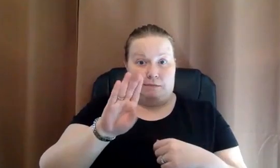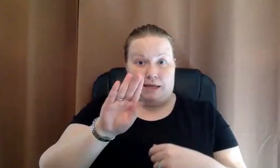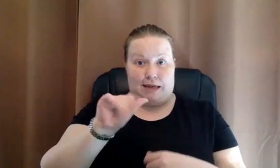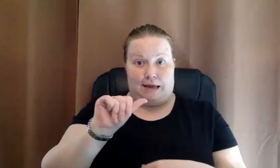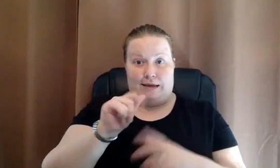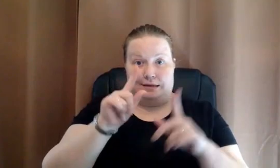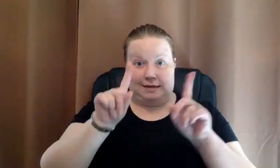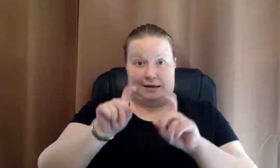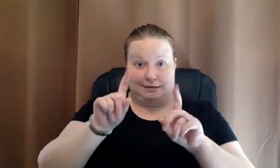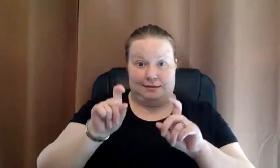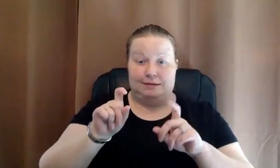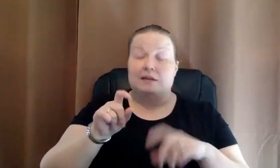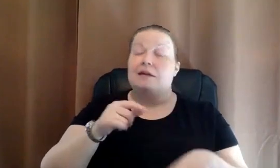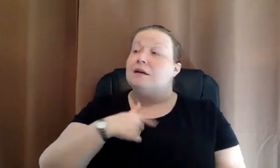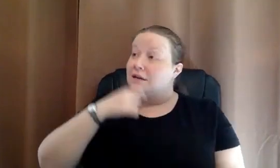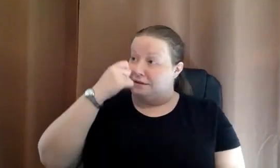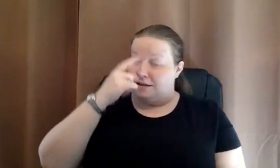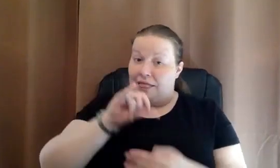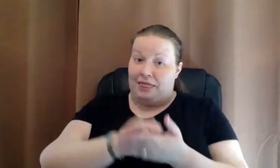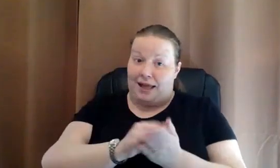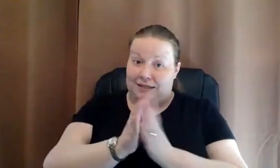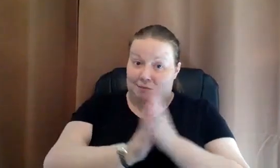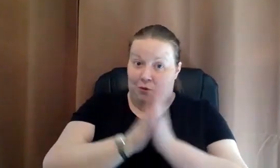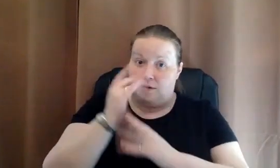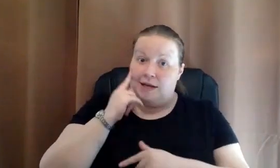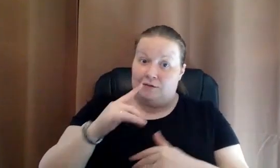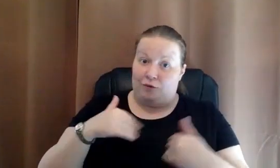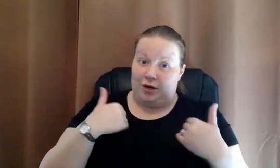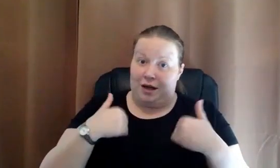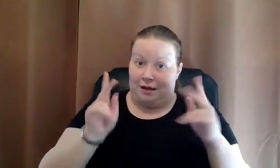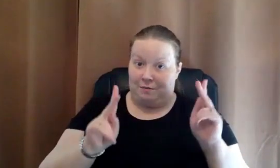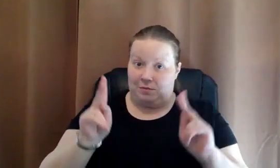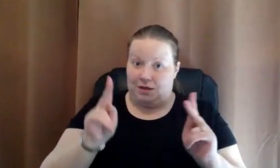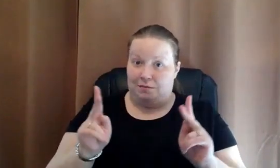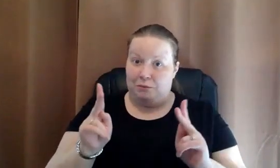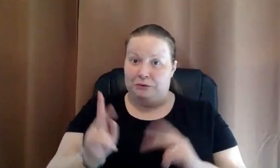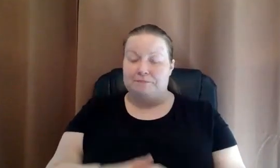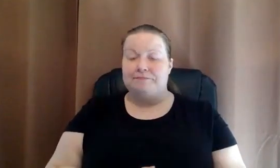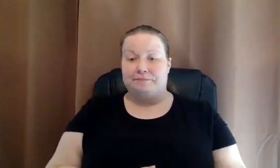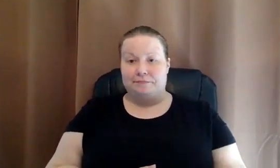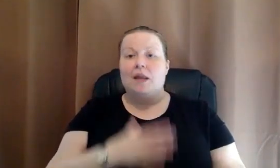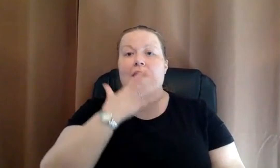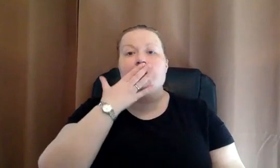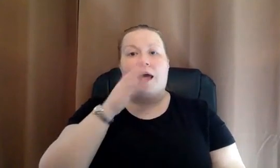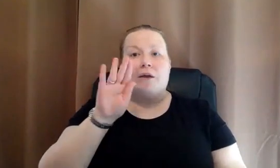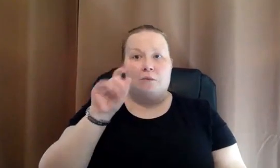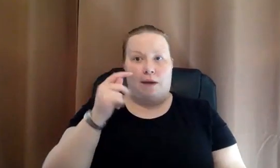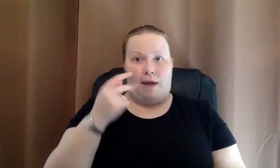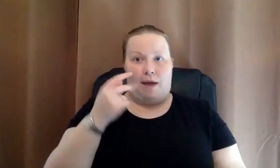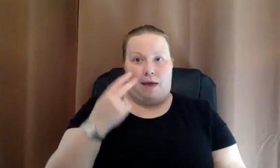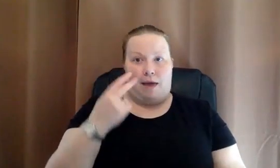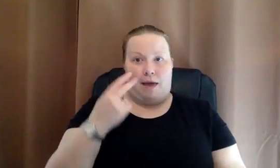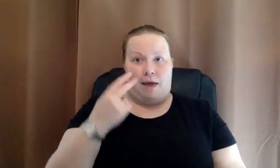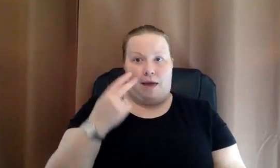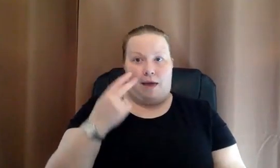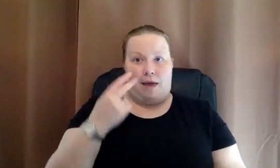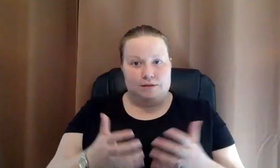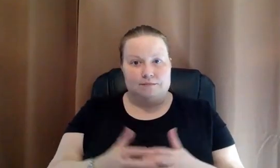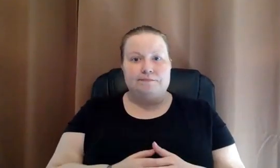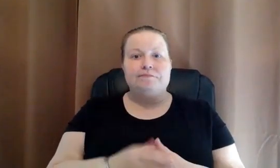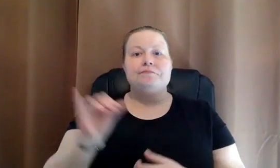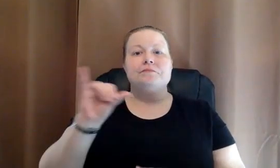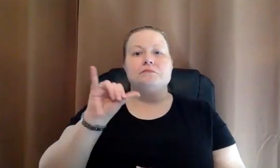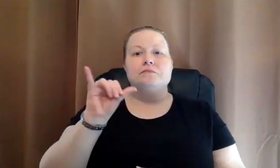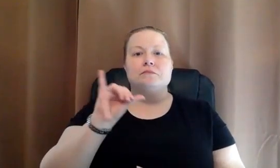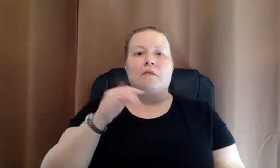can understand how that can be motivating for some young people. Okay, thank you very much, Beth. I appreciate it. Also, I'm